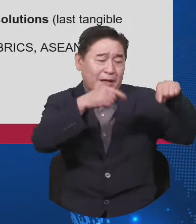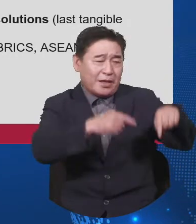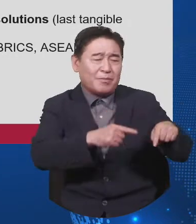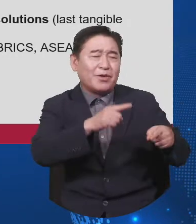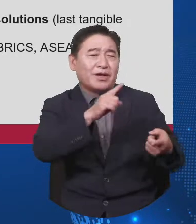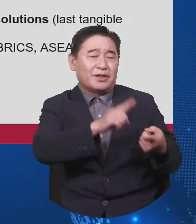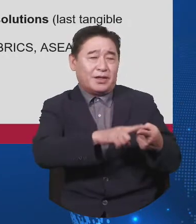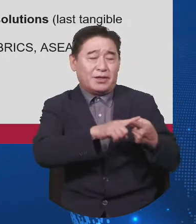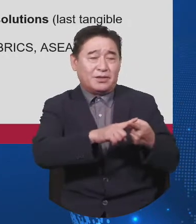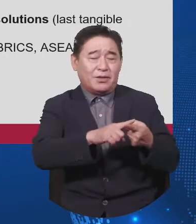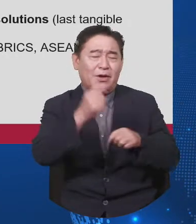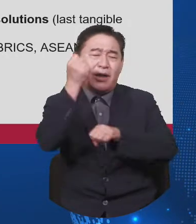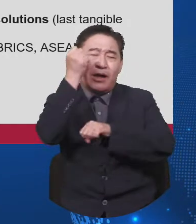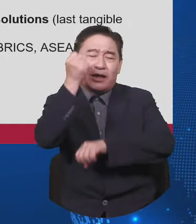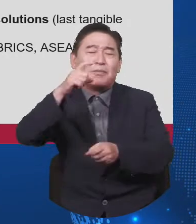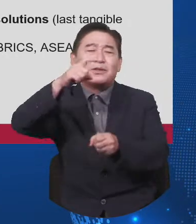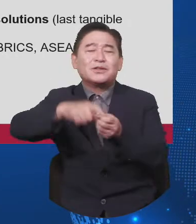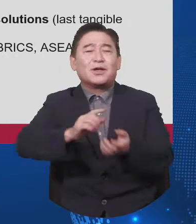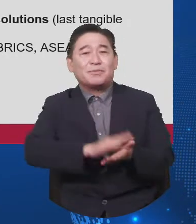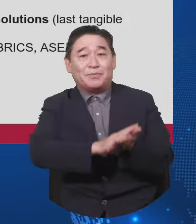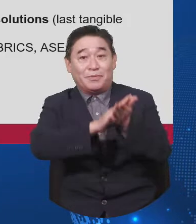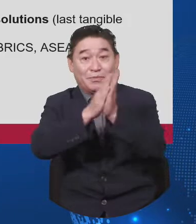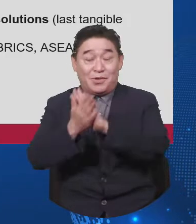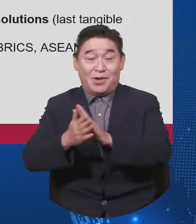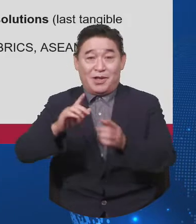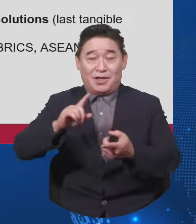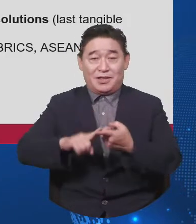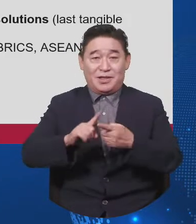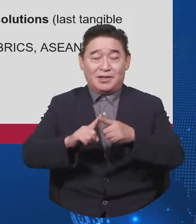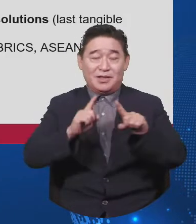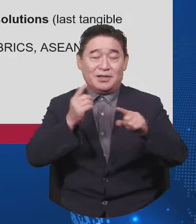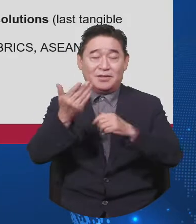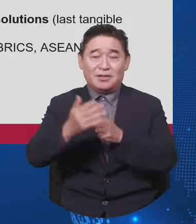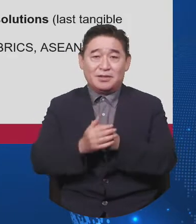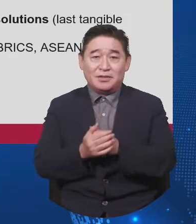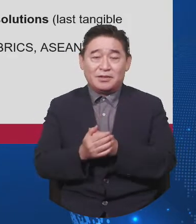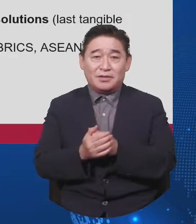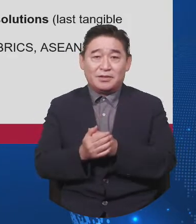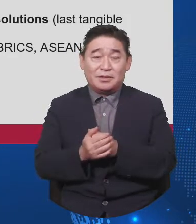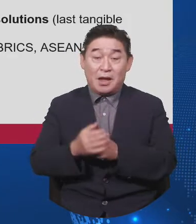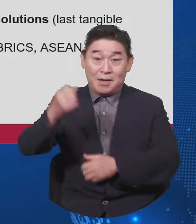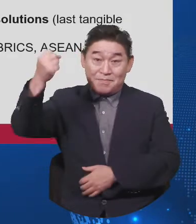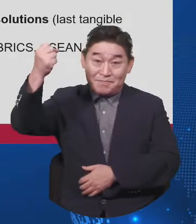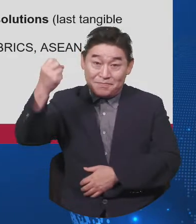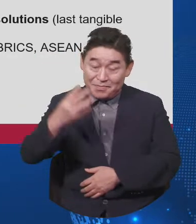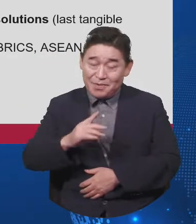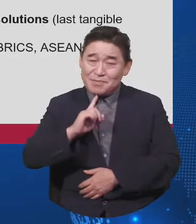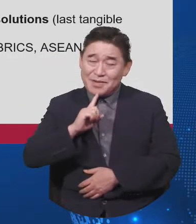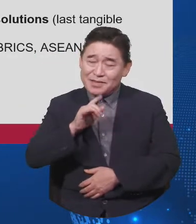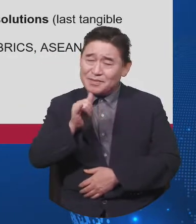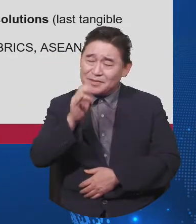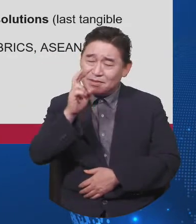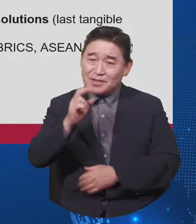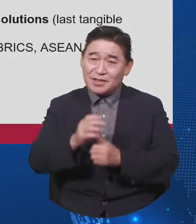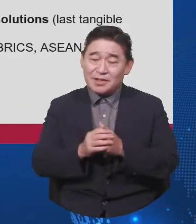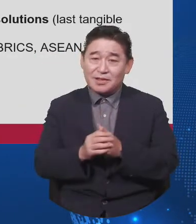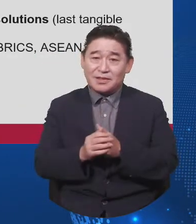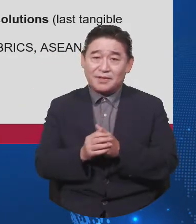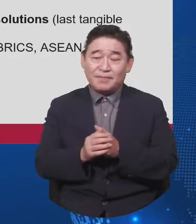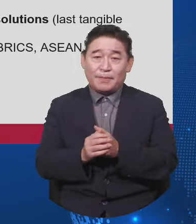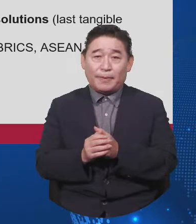think it was already mentioned several times. In my reading, I would say we are dealing with a